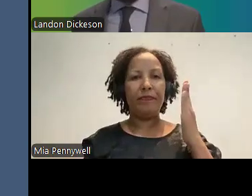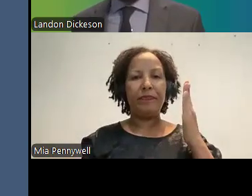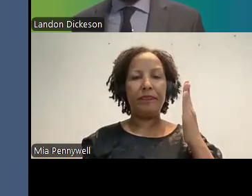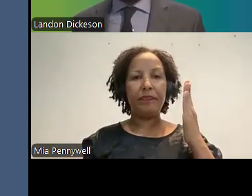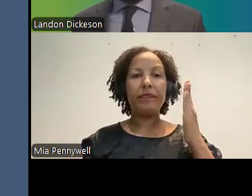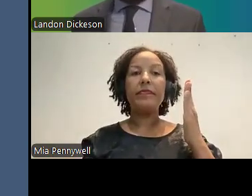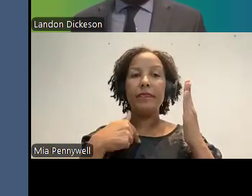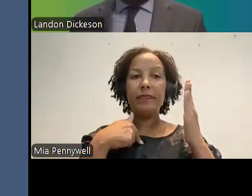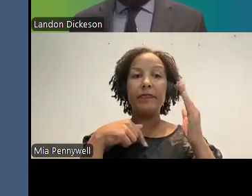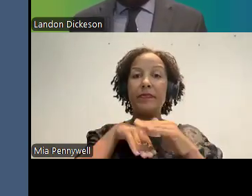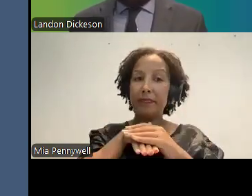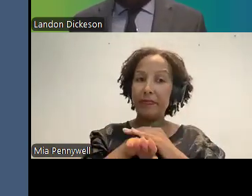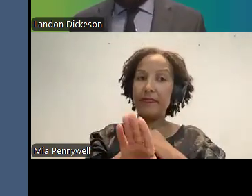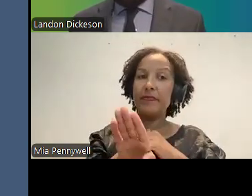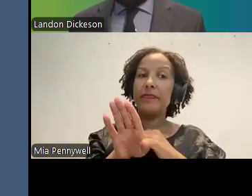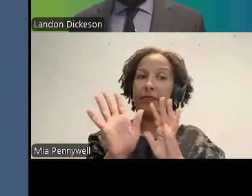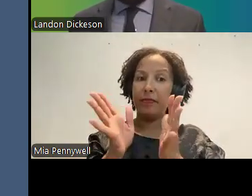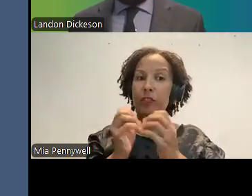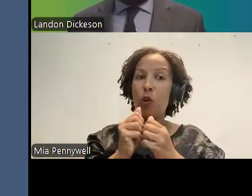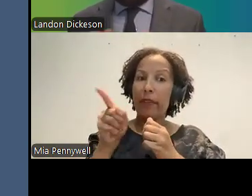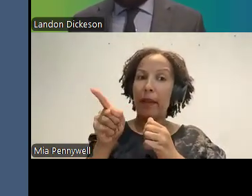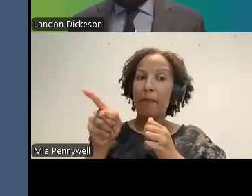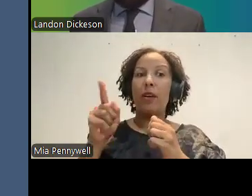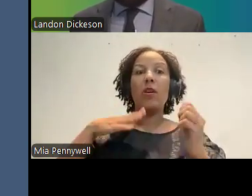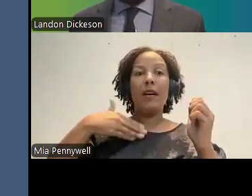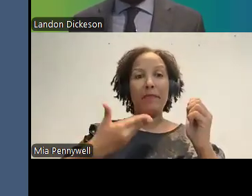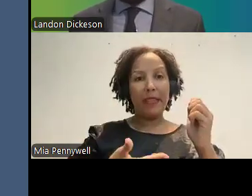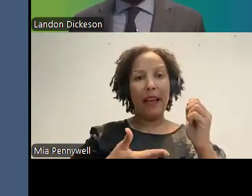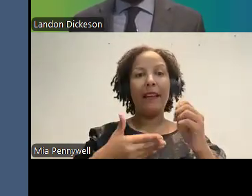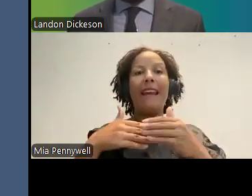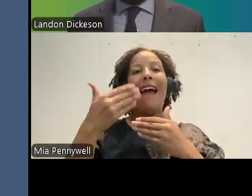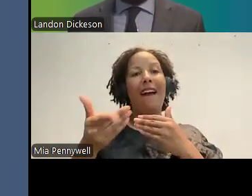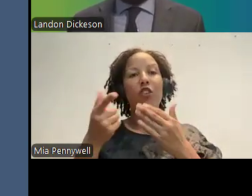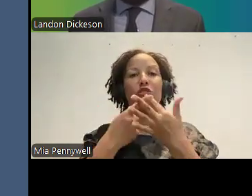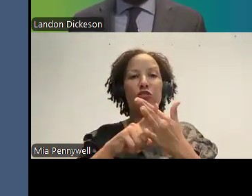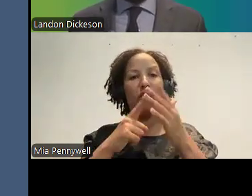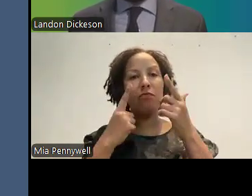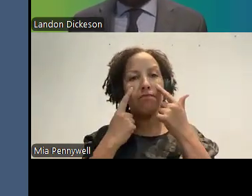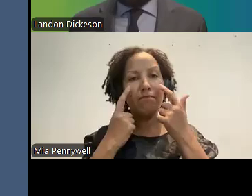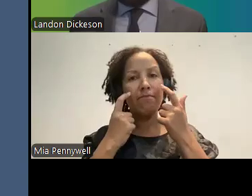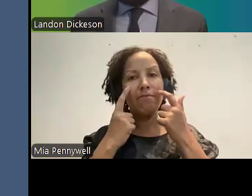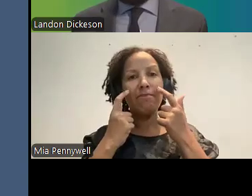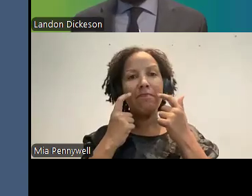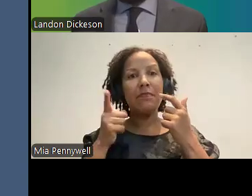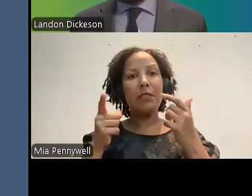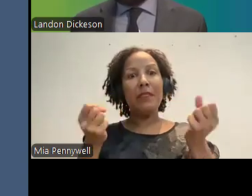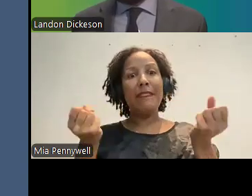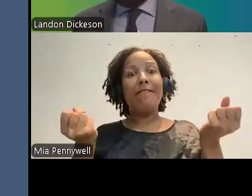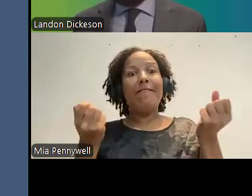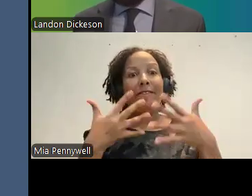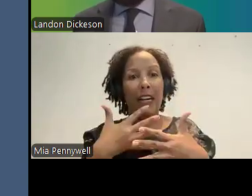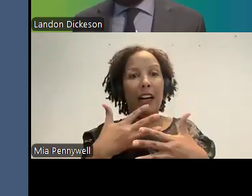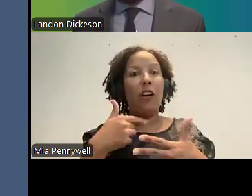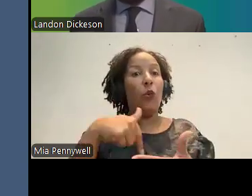talk to him and he was upset, but and then he started crying and he was at the end of the day terrified that we were going to kick him